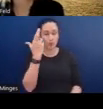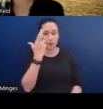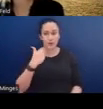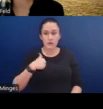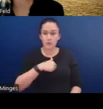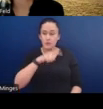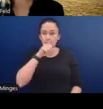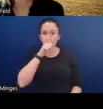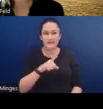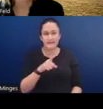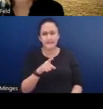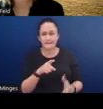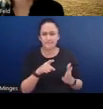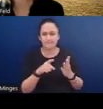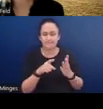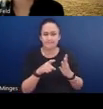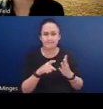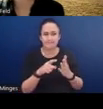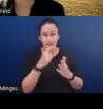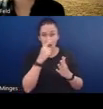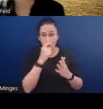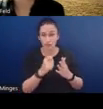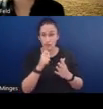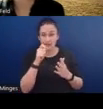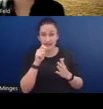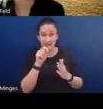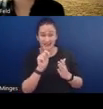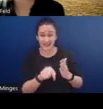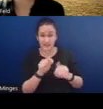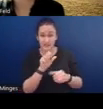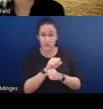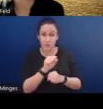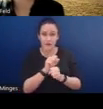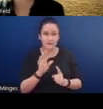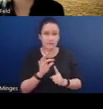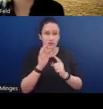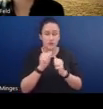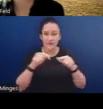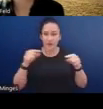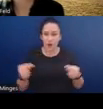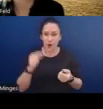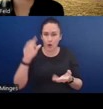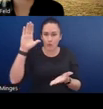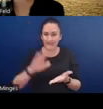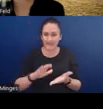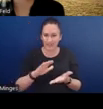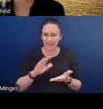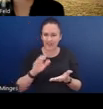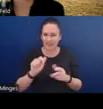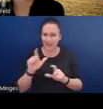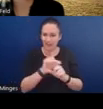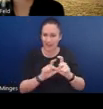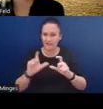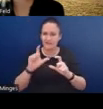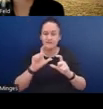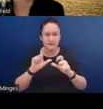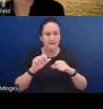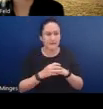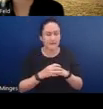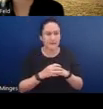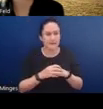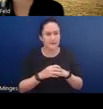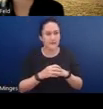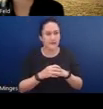really interested in this work, especially with a harm reduction lens, is that there's a lot of things